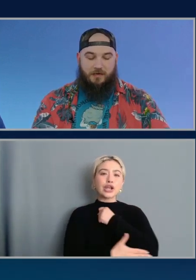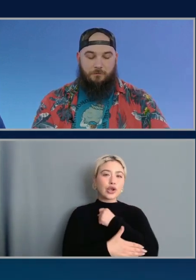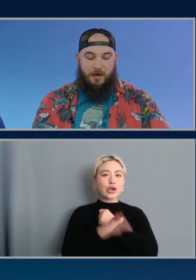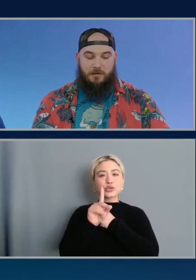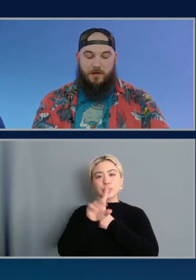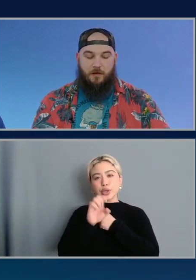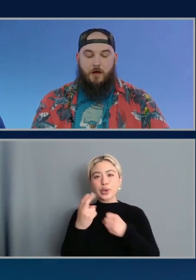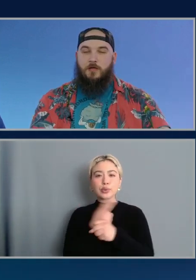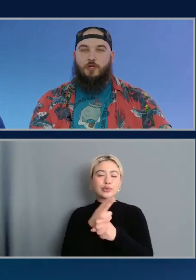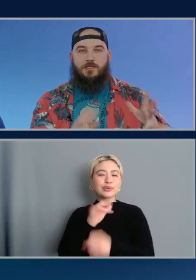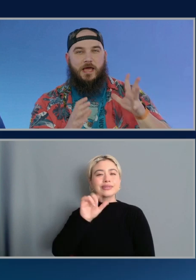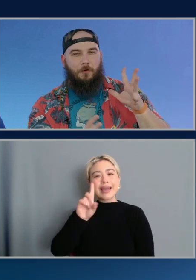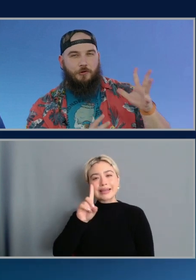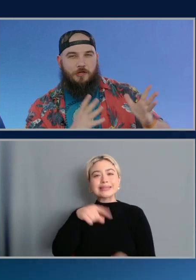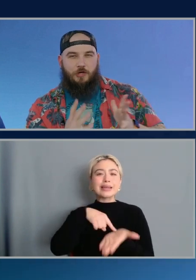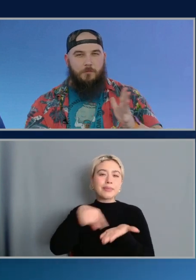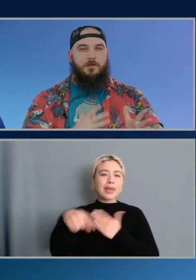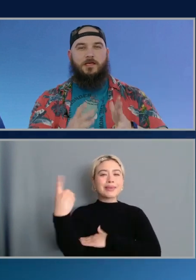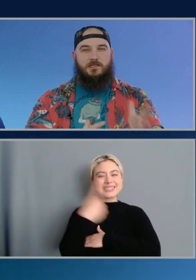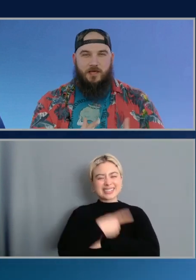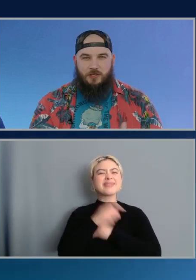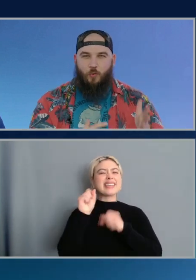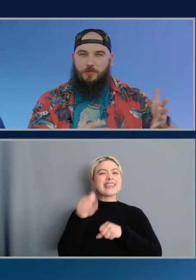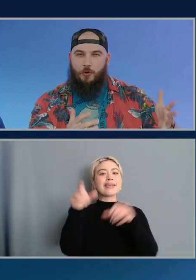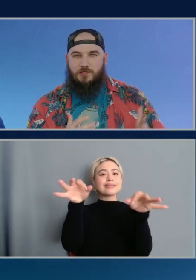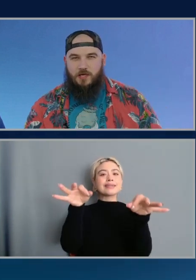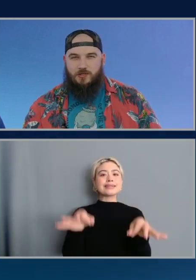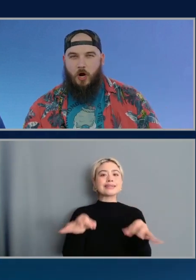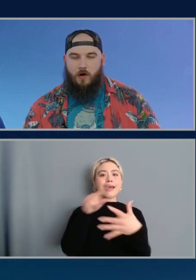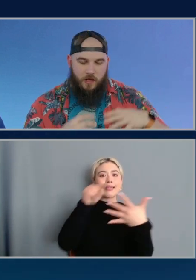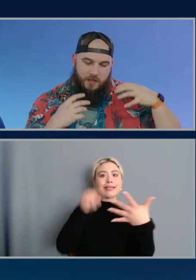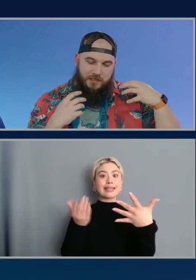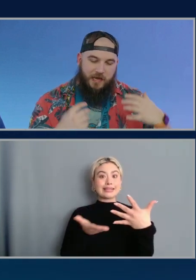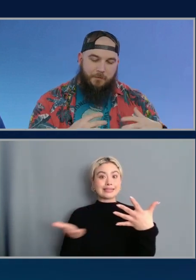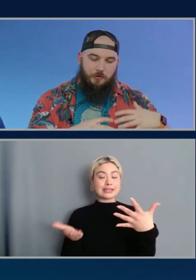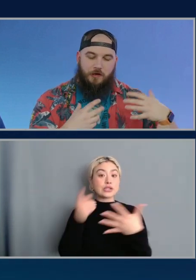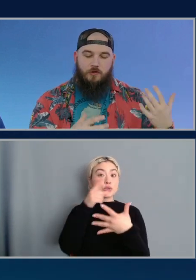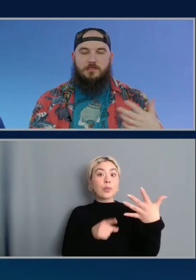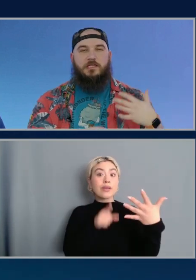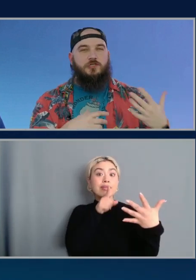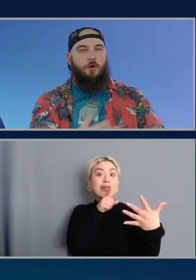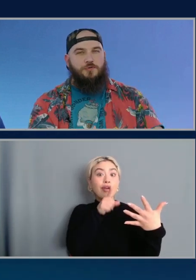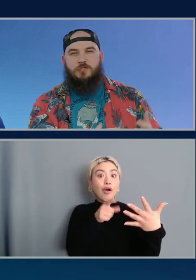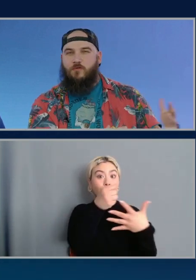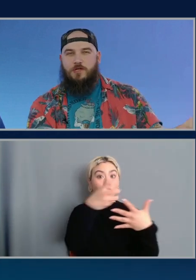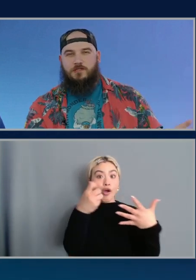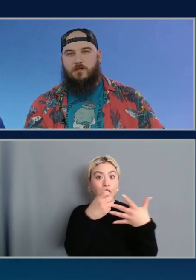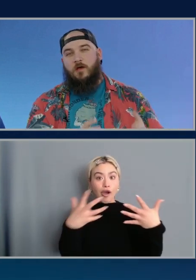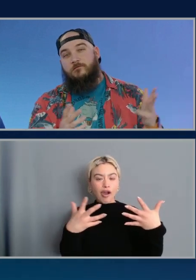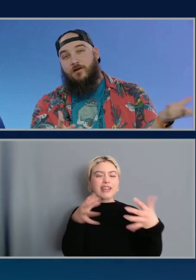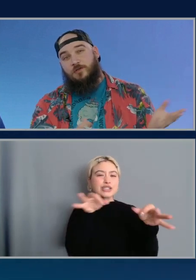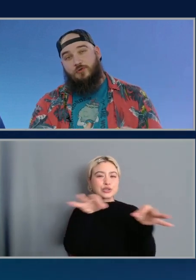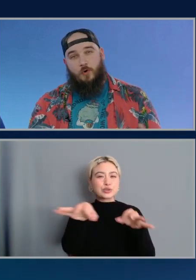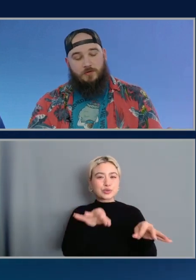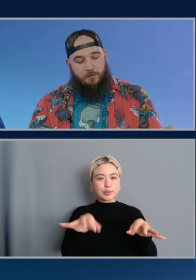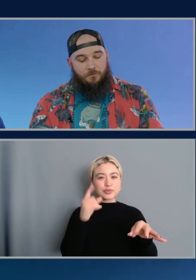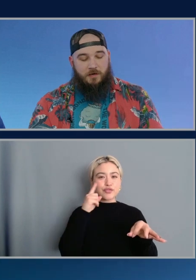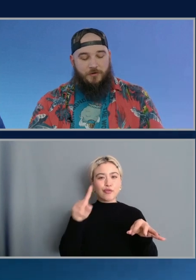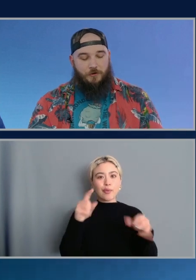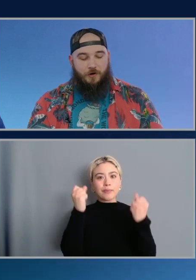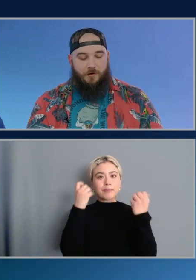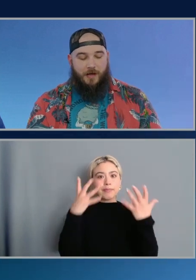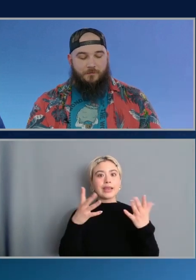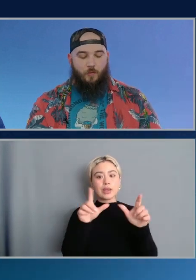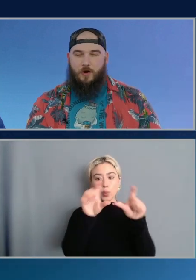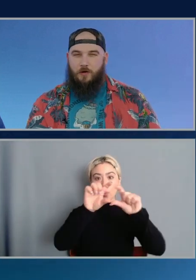ID, date, payment method. So it's able to determine these things, what those things are, right? It's kind of able to give you those descriptions for these various rows,